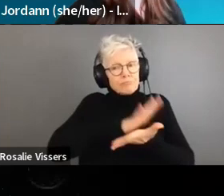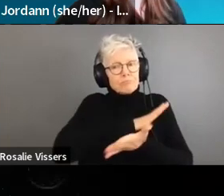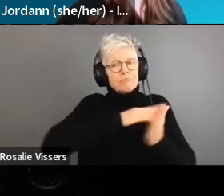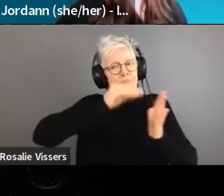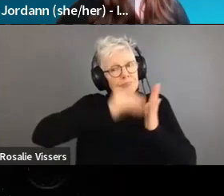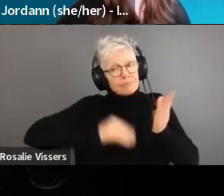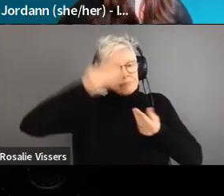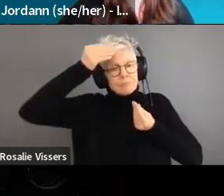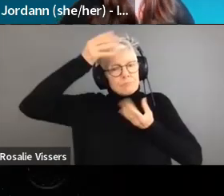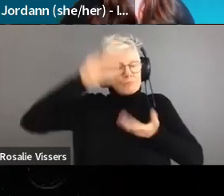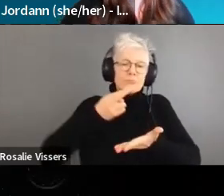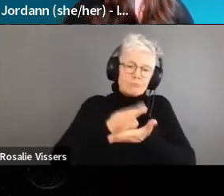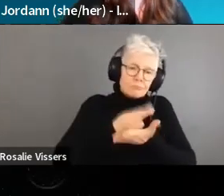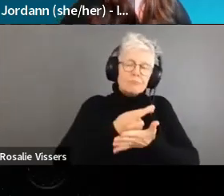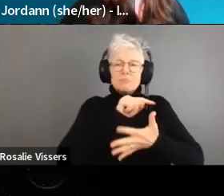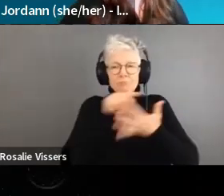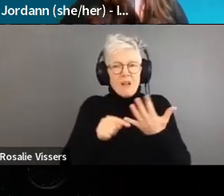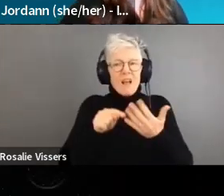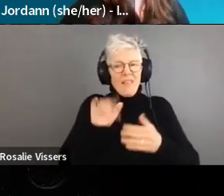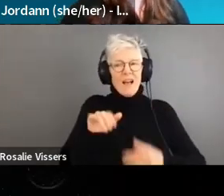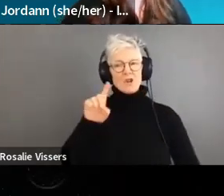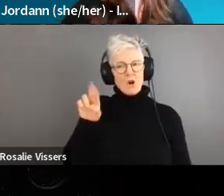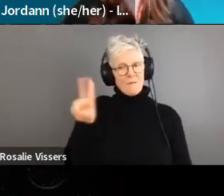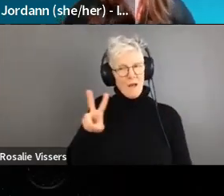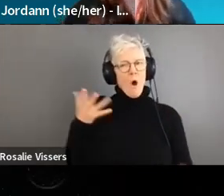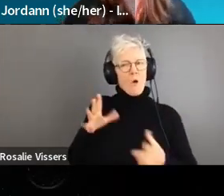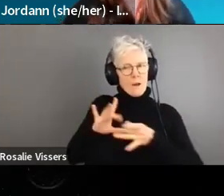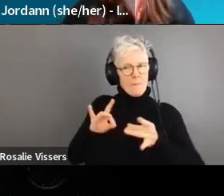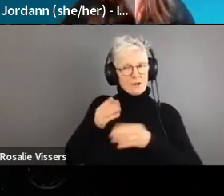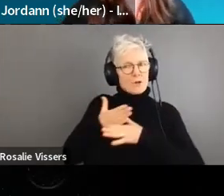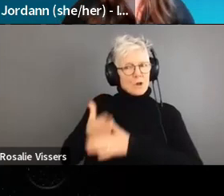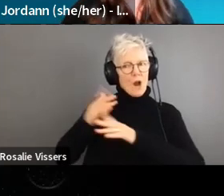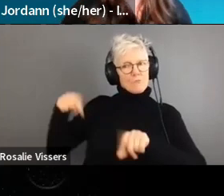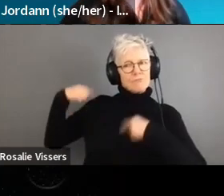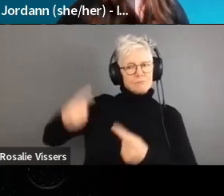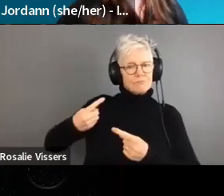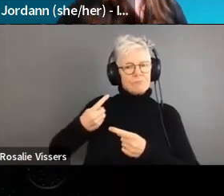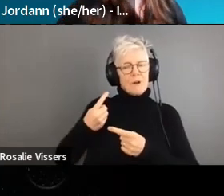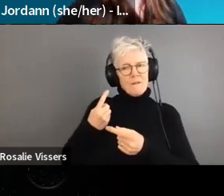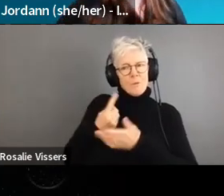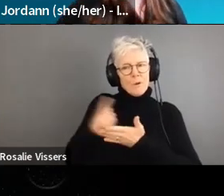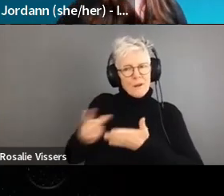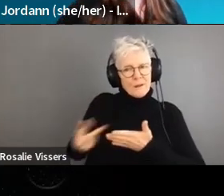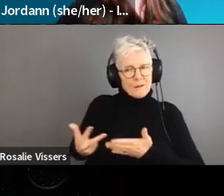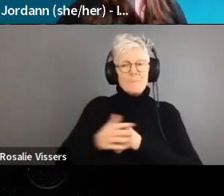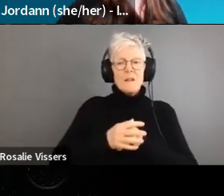information and resources that Dr. Vibe has mentioned throughout the series that might be helpful for you as you decide to launch your own